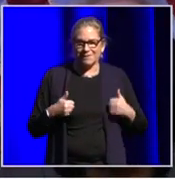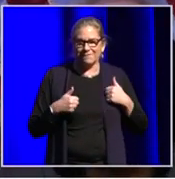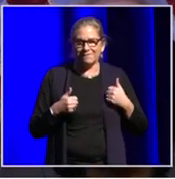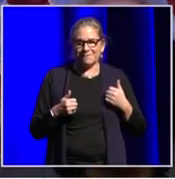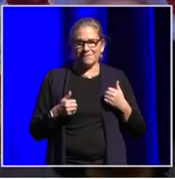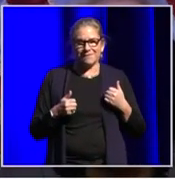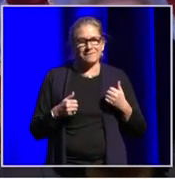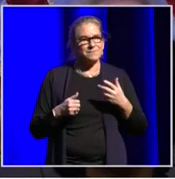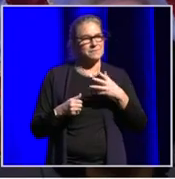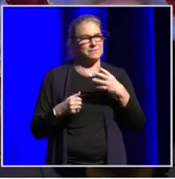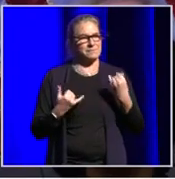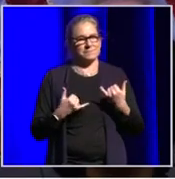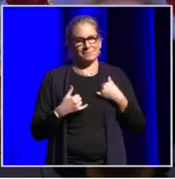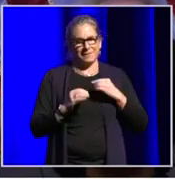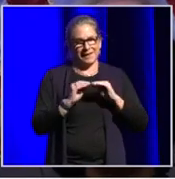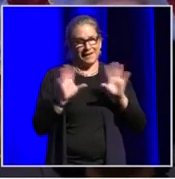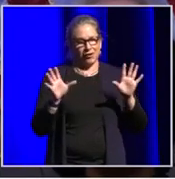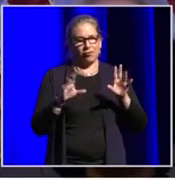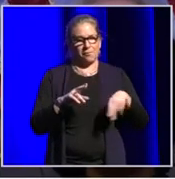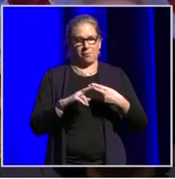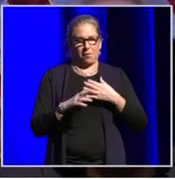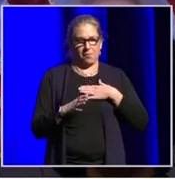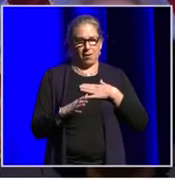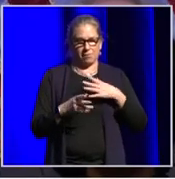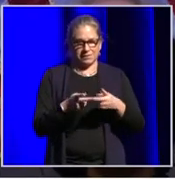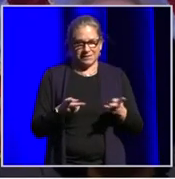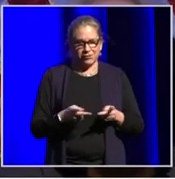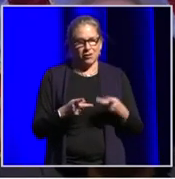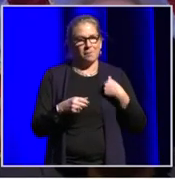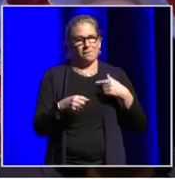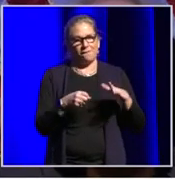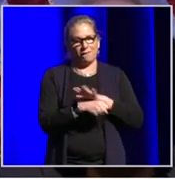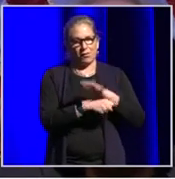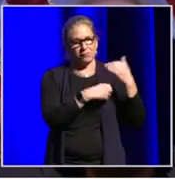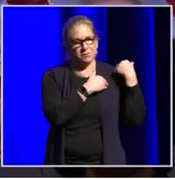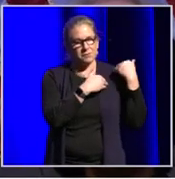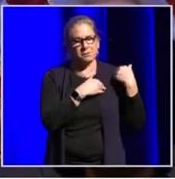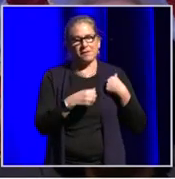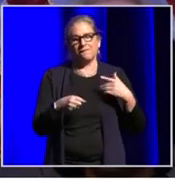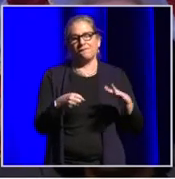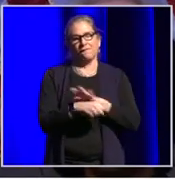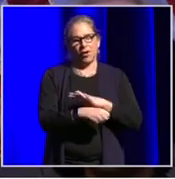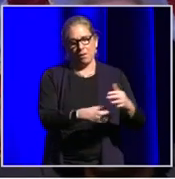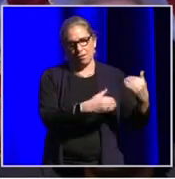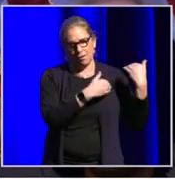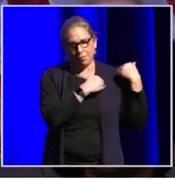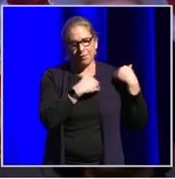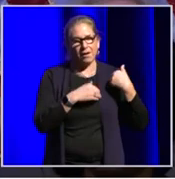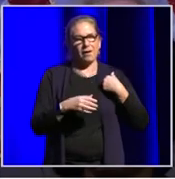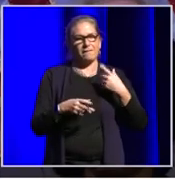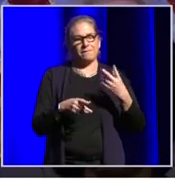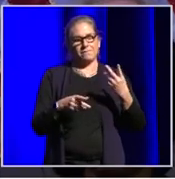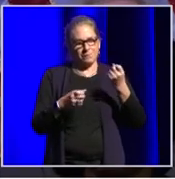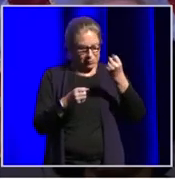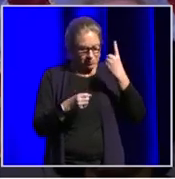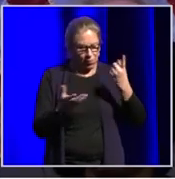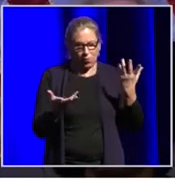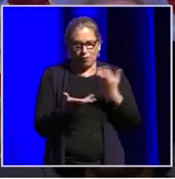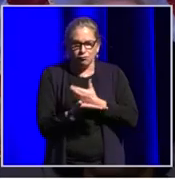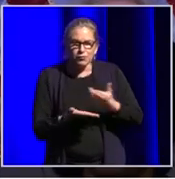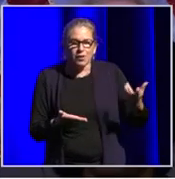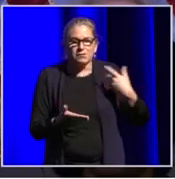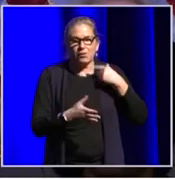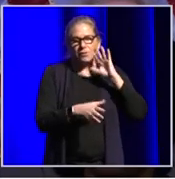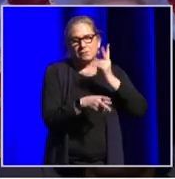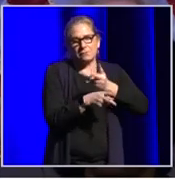as responsible stewards of the district's resources, examining how we spend taxpayer money while also making sure that